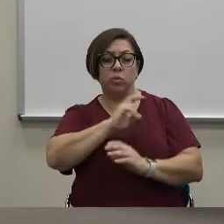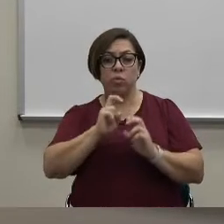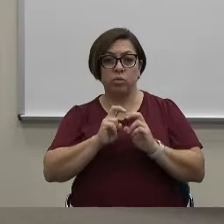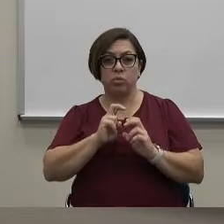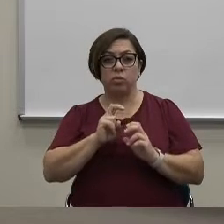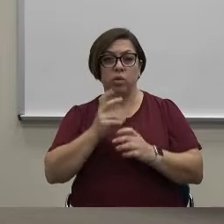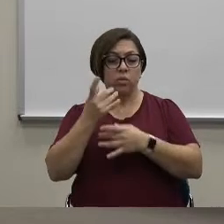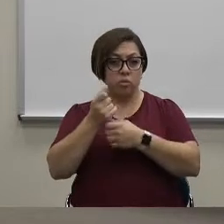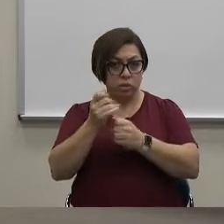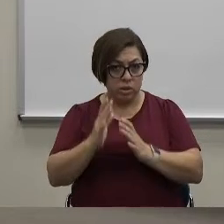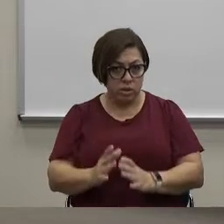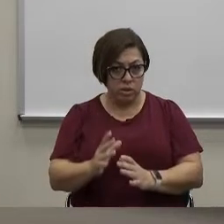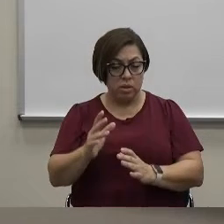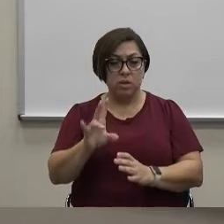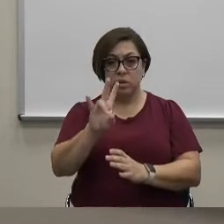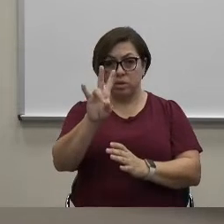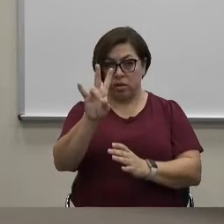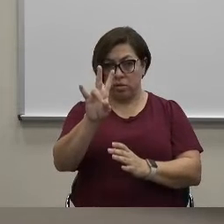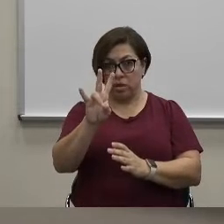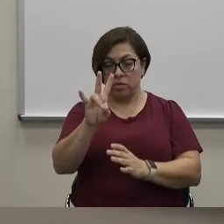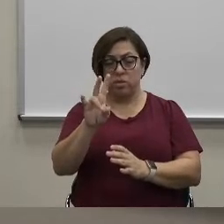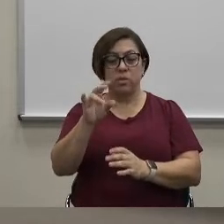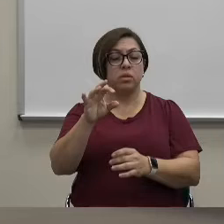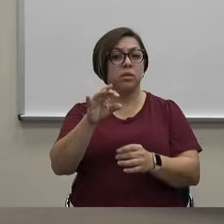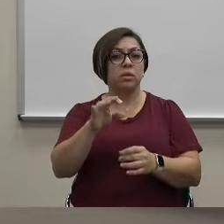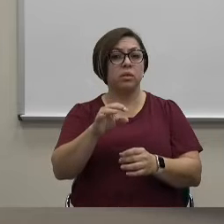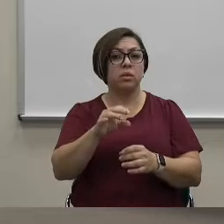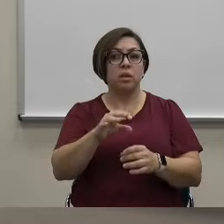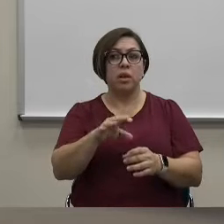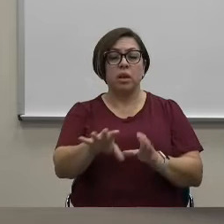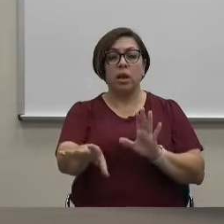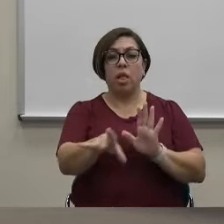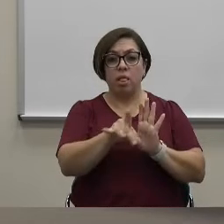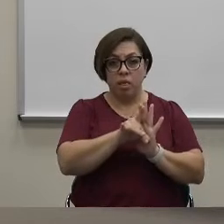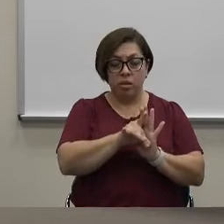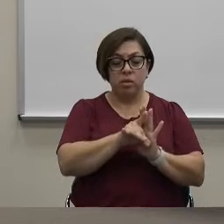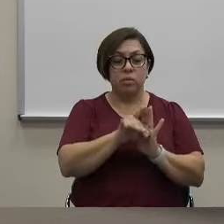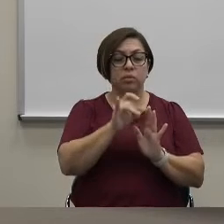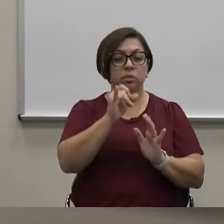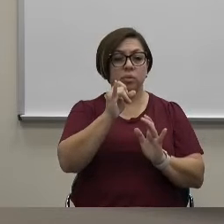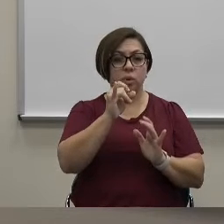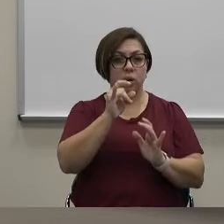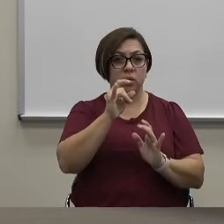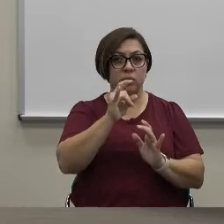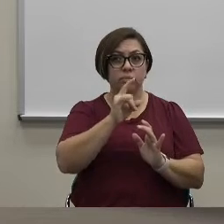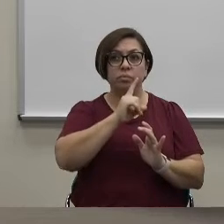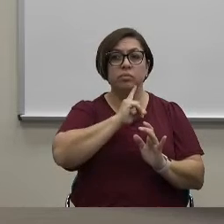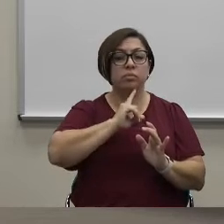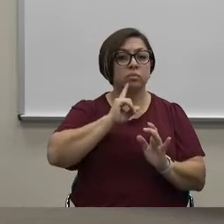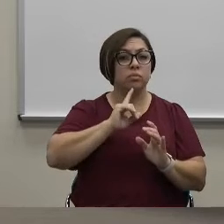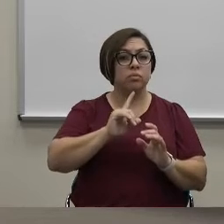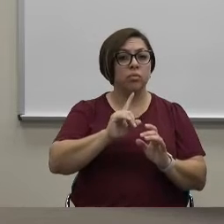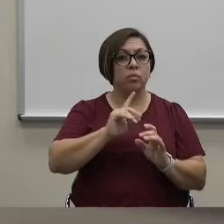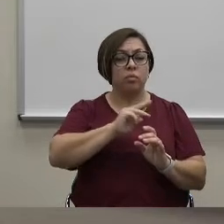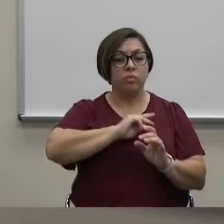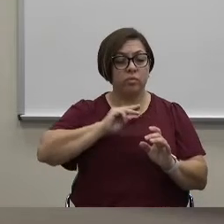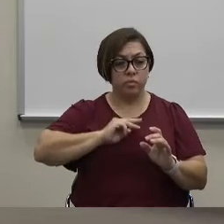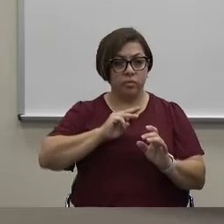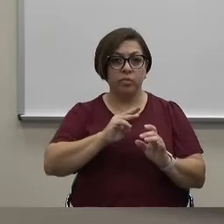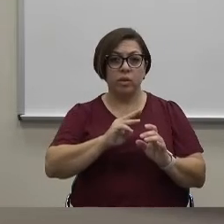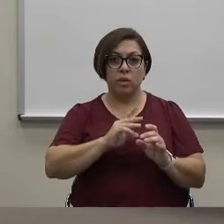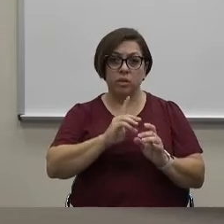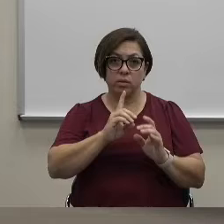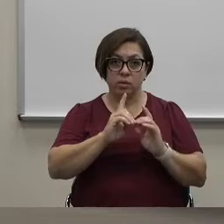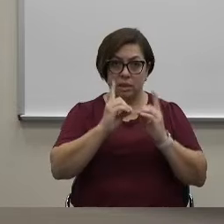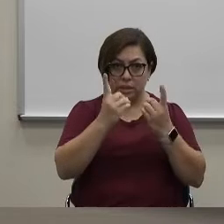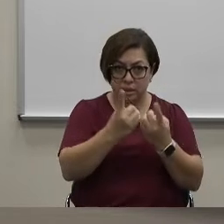there are 7 trustees, each of whom is elected from a single member district. And ultimately, as we go through the redistricting process,